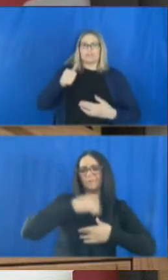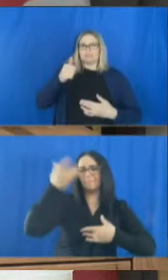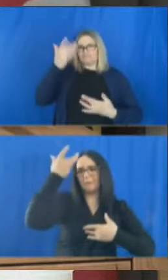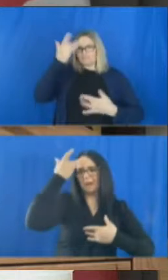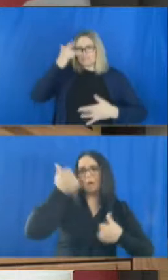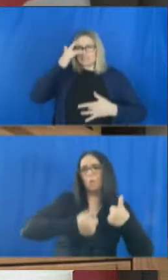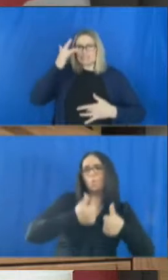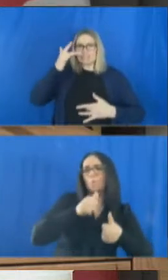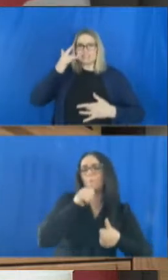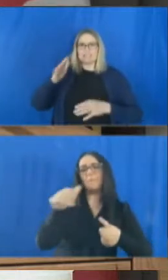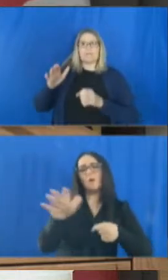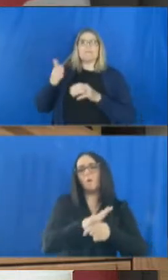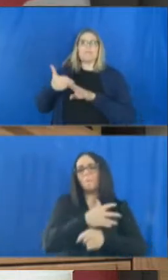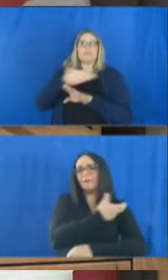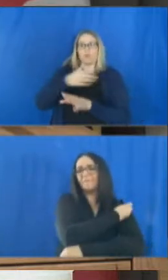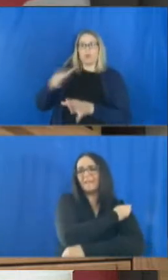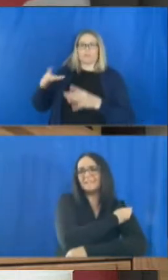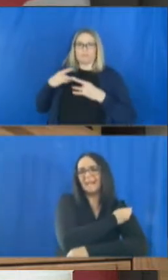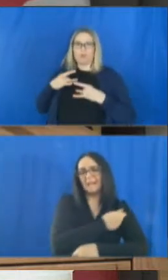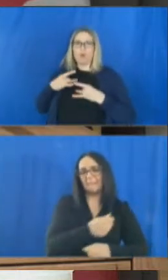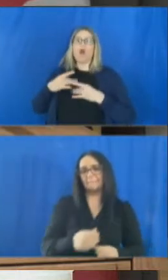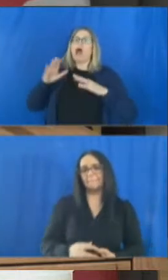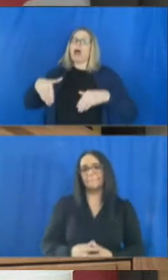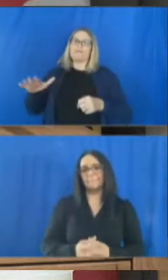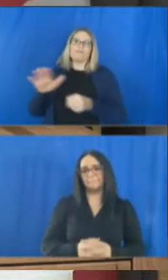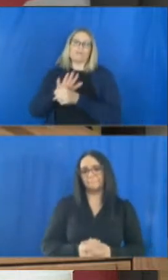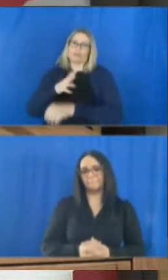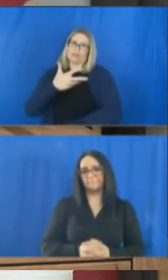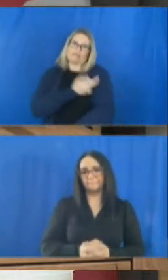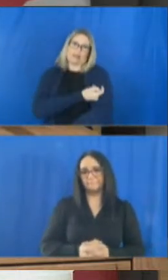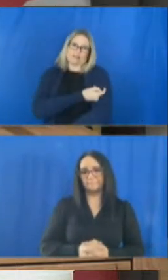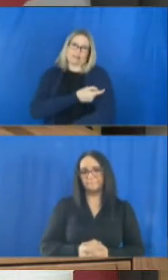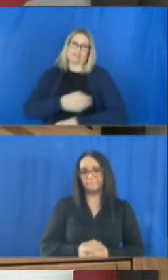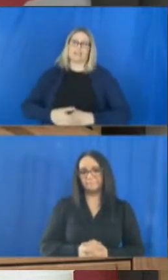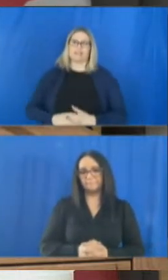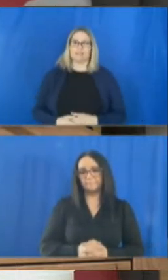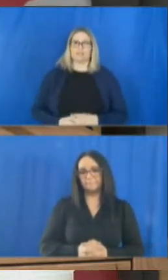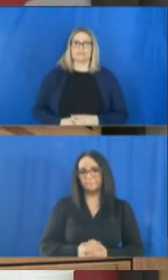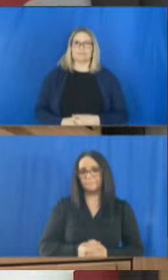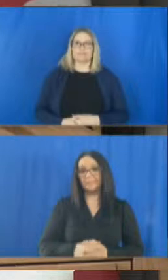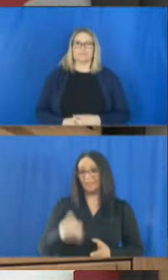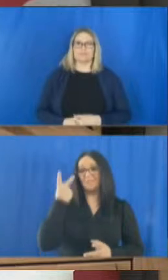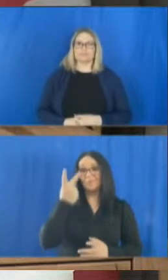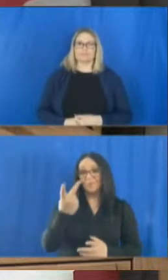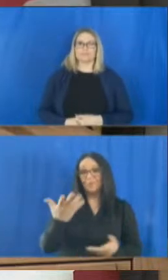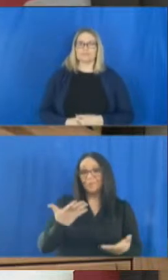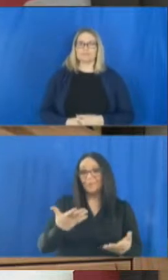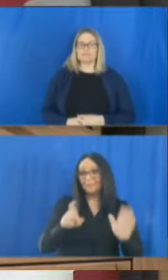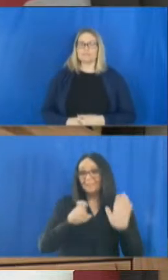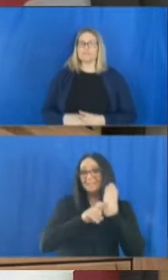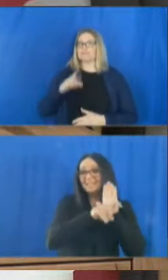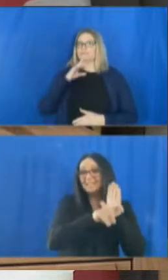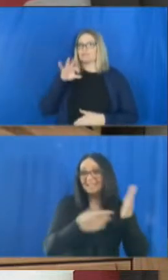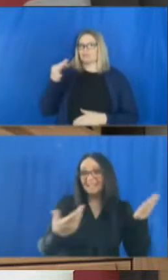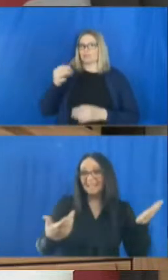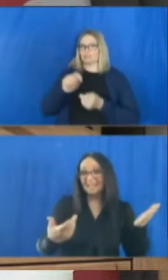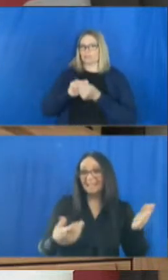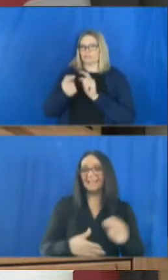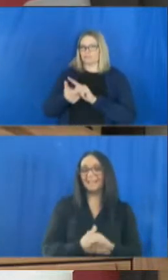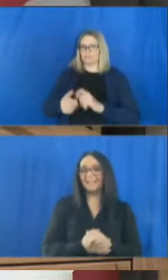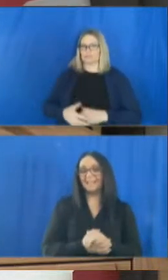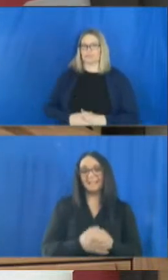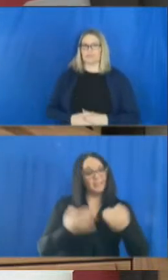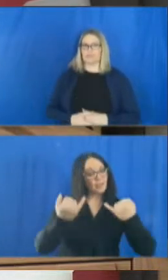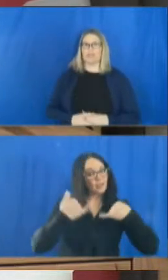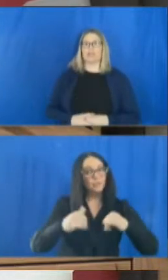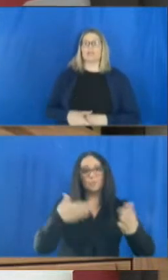l'importance d'être vacciné et de respecter toutes les mesures de la santé publique, en particulier pour les